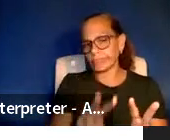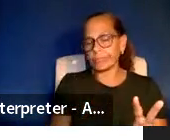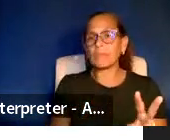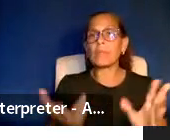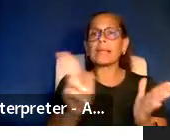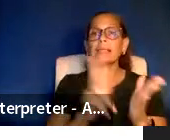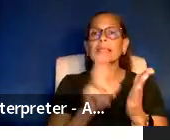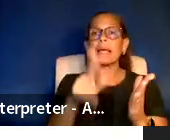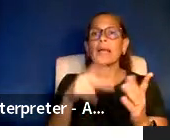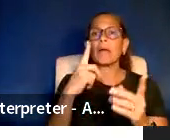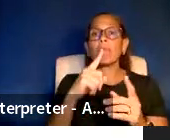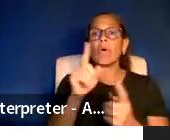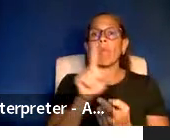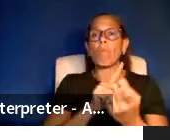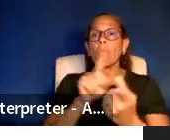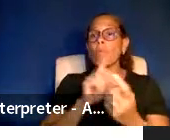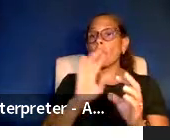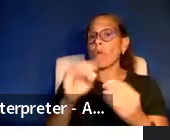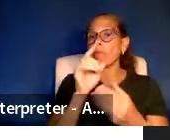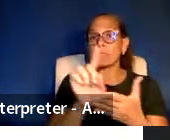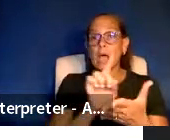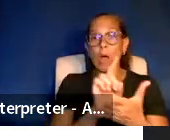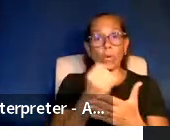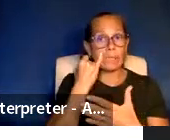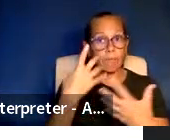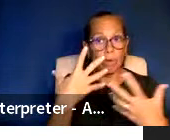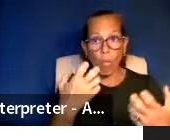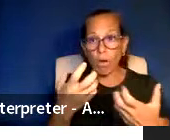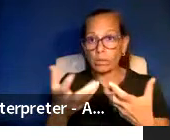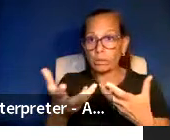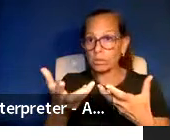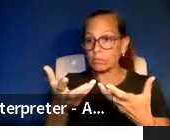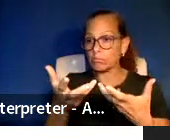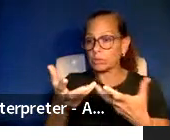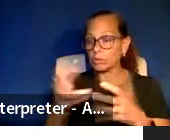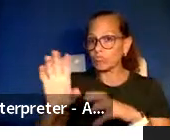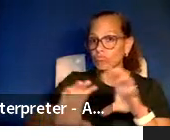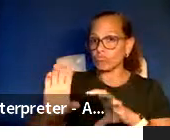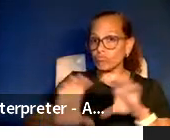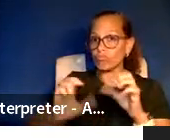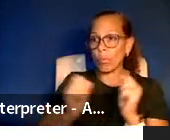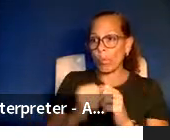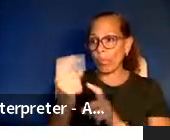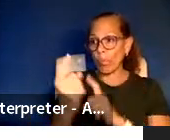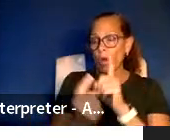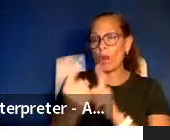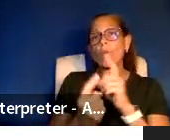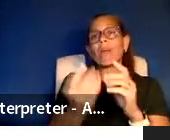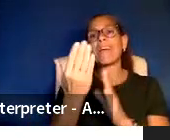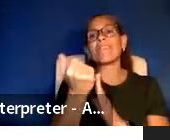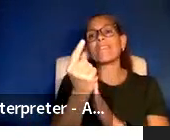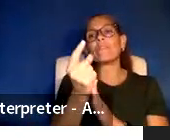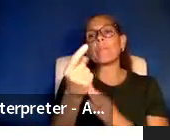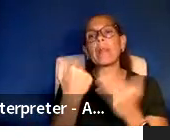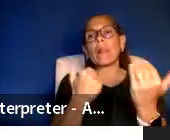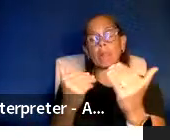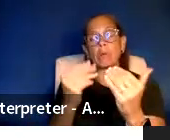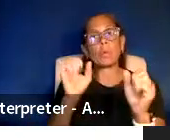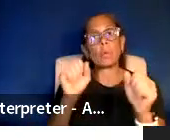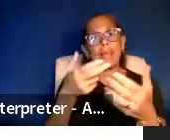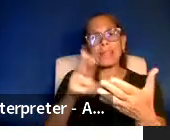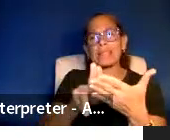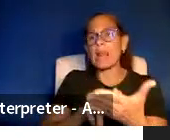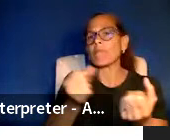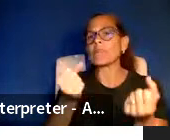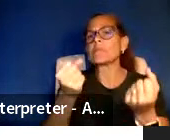up for one-on-one office hours if there are conversations you would like to keep having. Those are 15-minute sessions, but you can sign up for as many